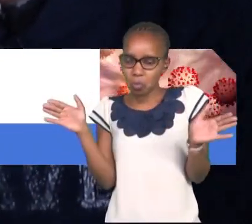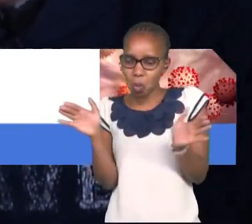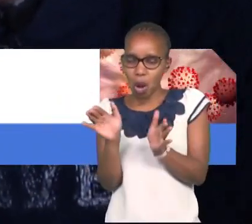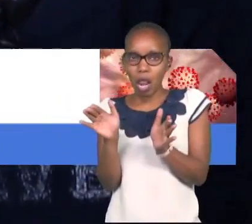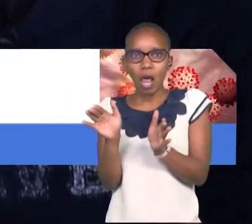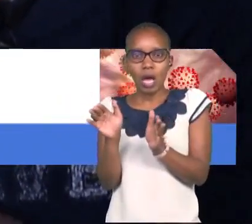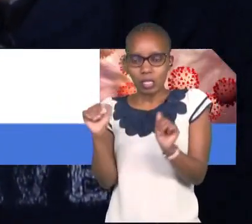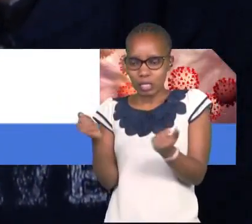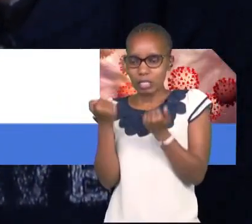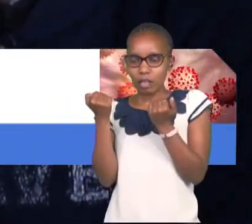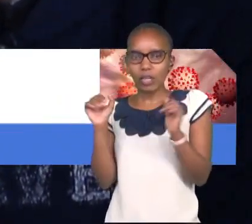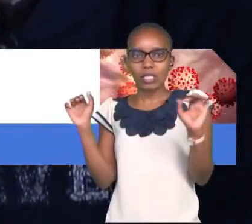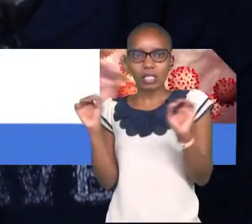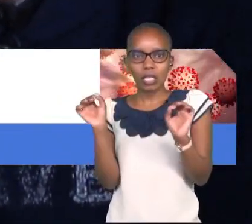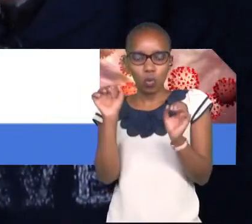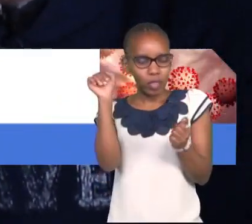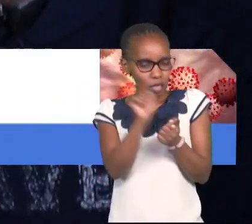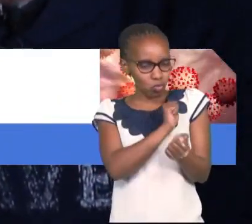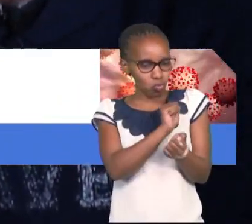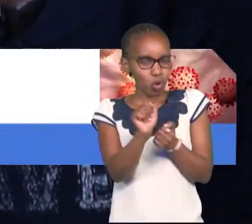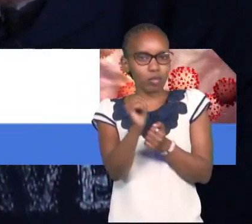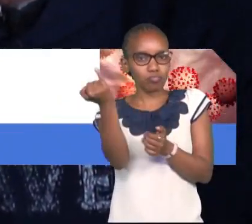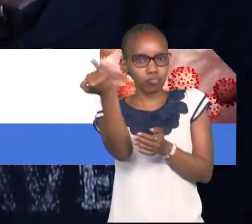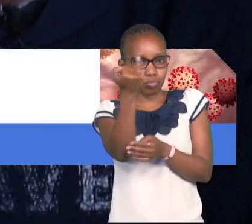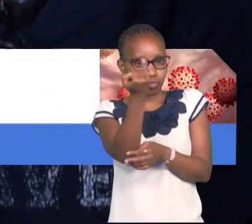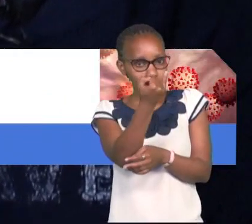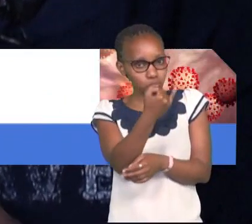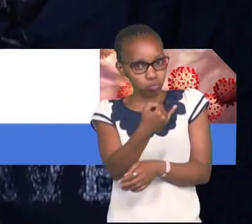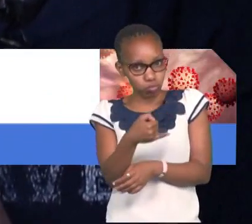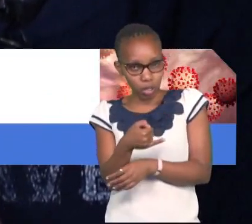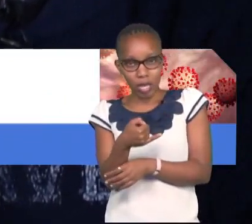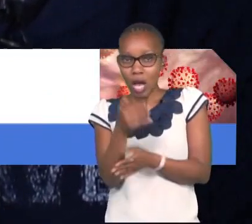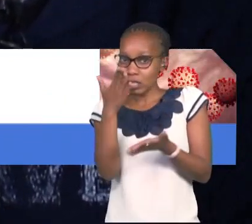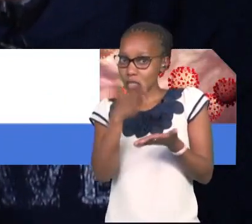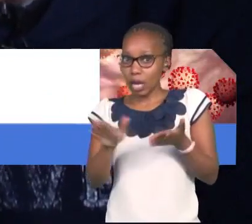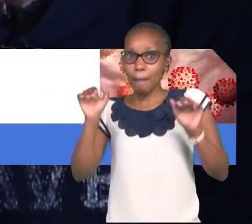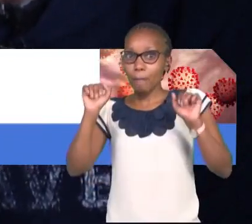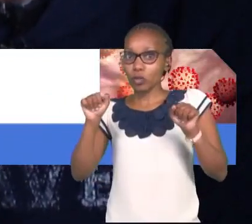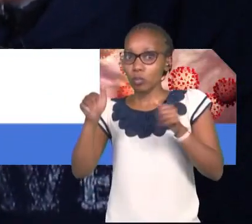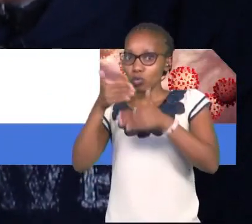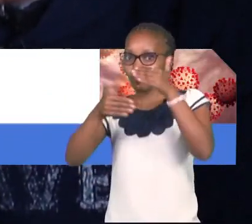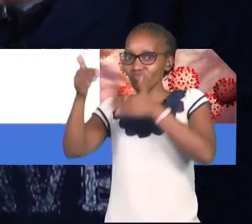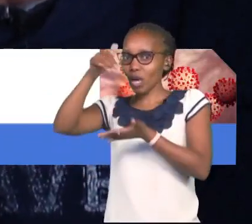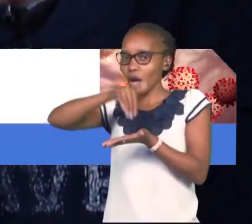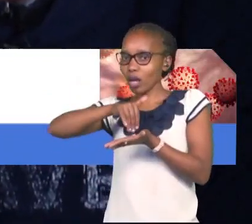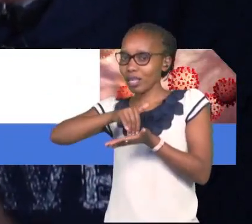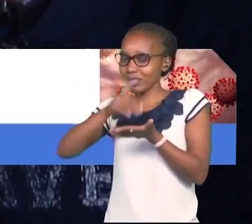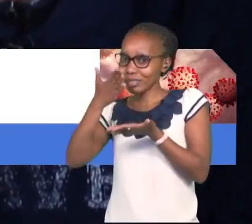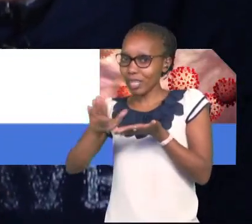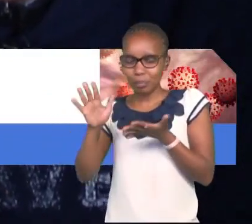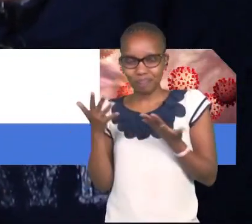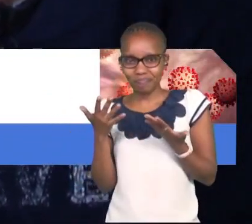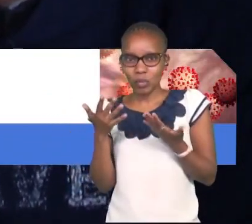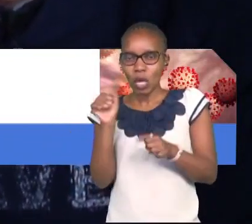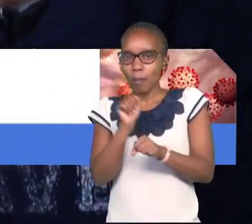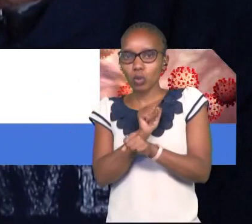remove. They broke and shattered the heads and the faces. Unfortunately, some of them can be restored, but some you can't even